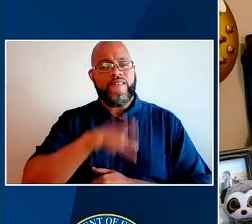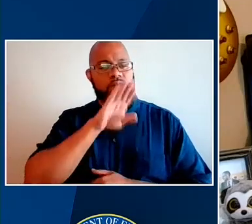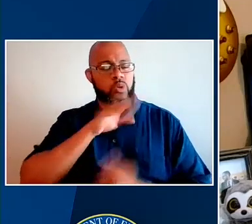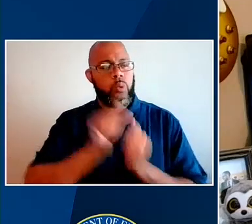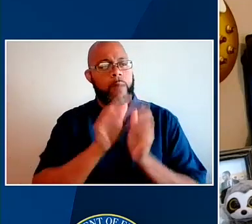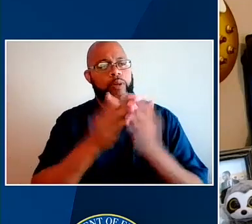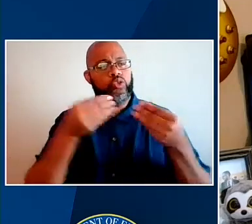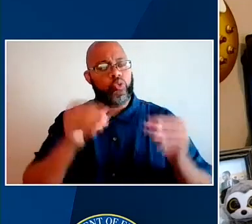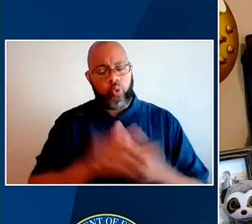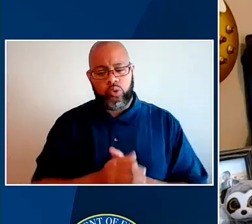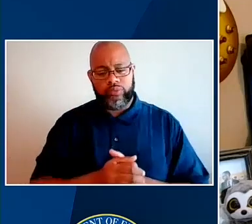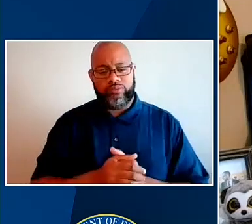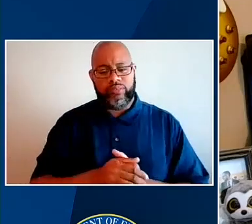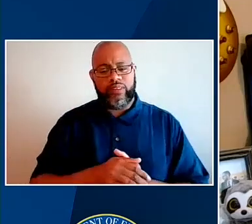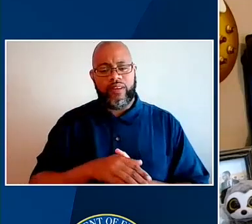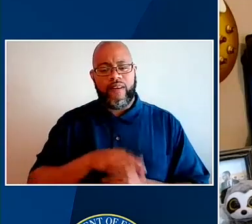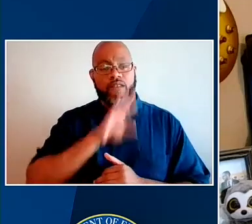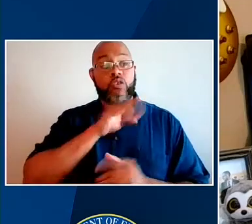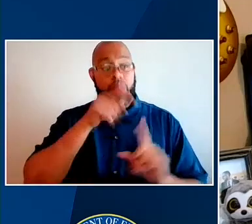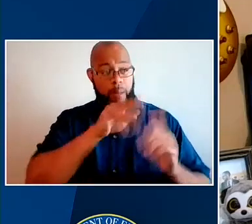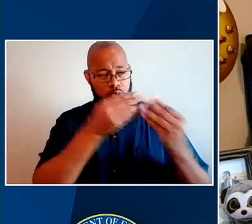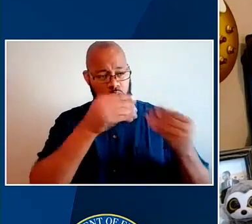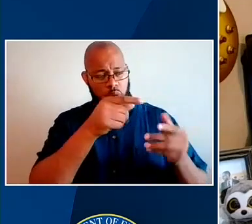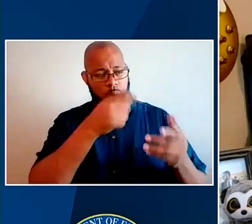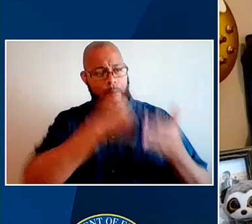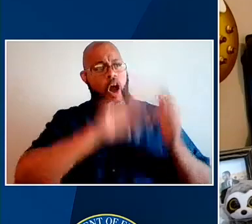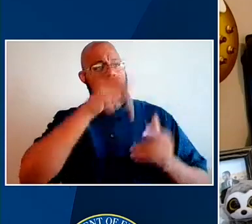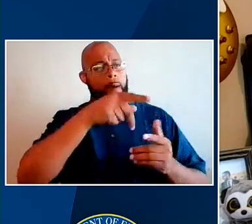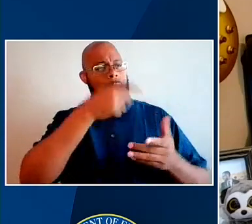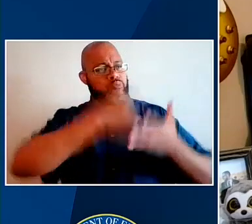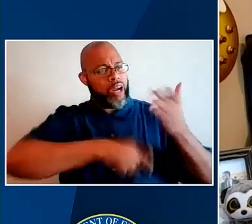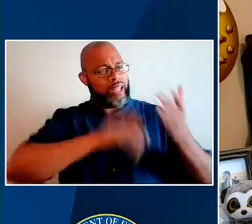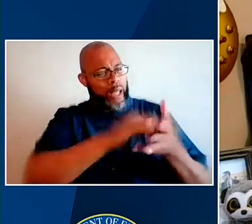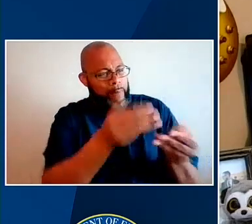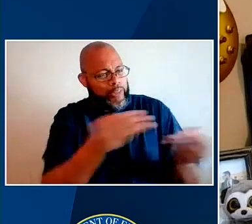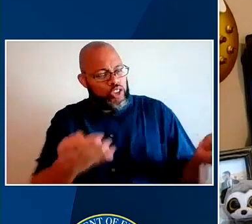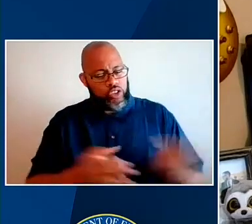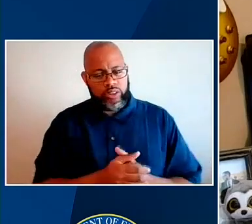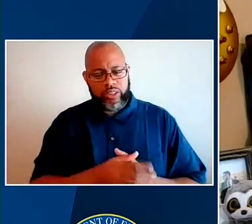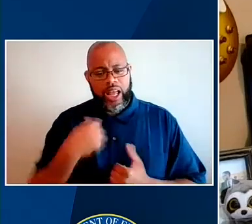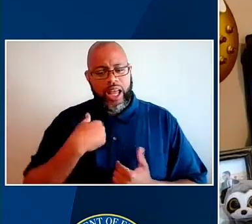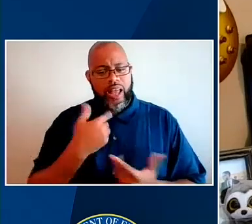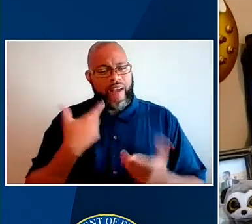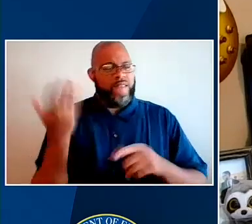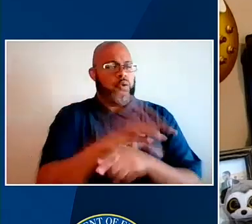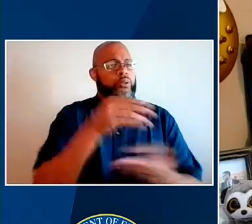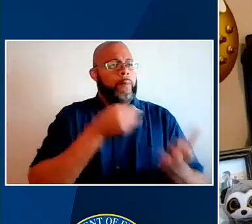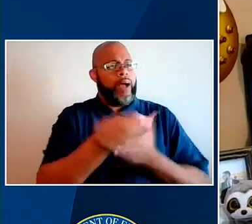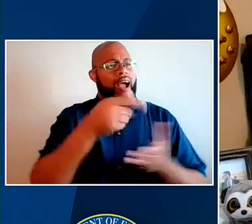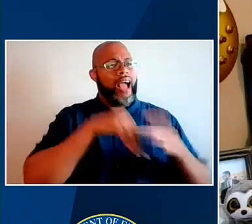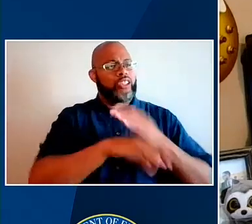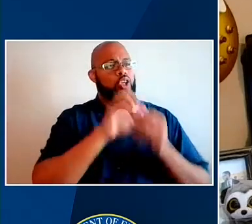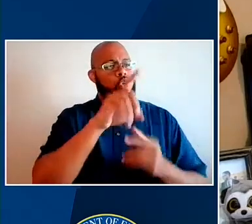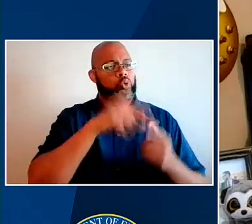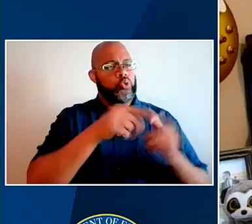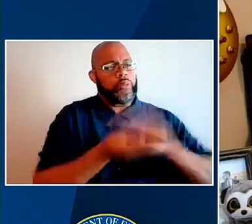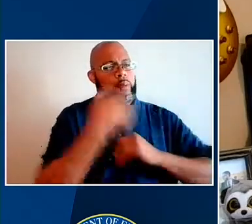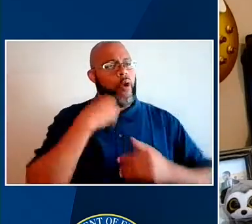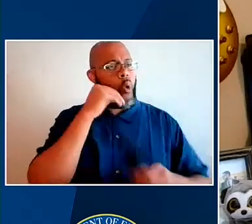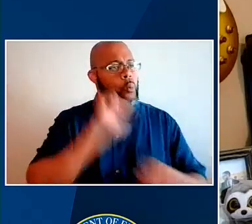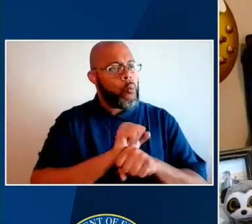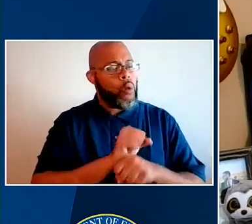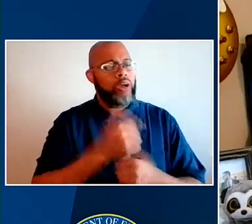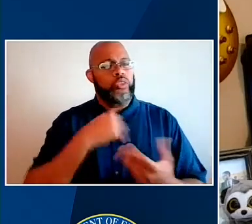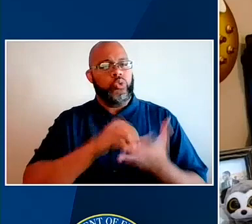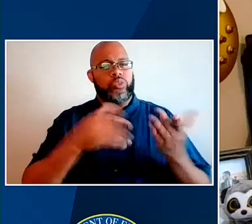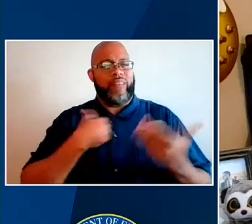bookstore. I'm frustrated that the bookstore would mark up the price of these materials, and I'm forced to buy an access code to submit my homework. It leaves students with